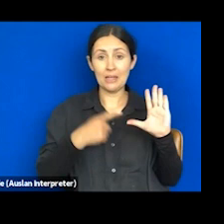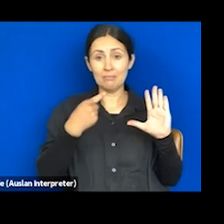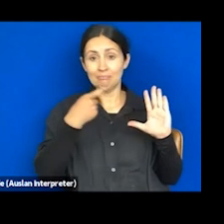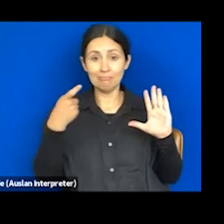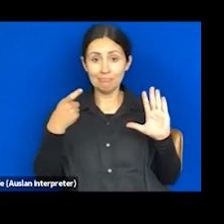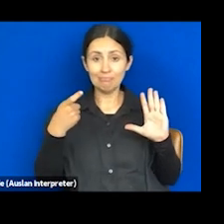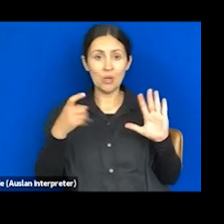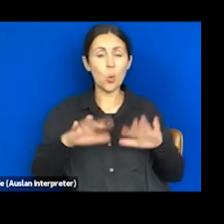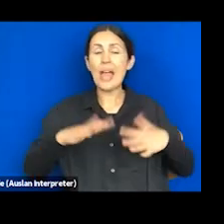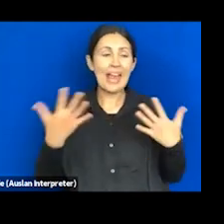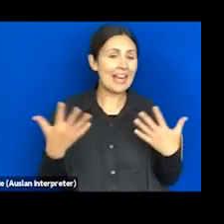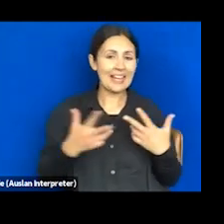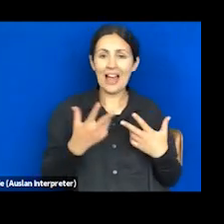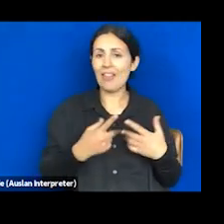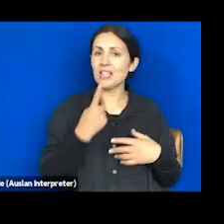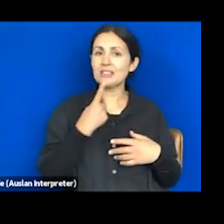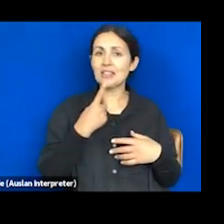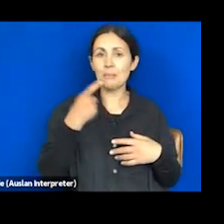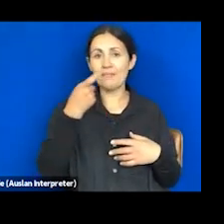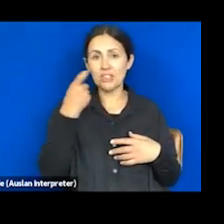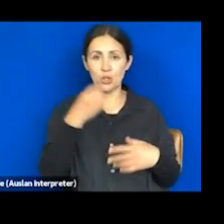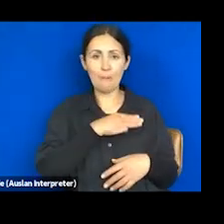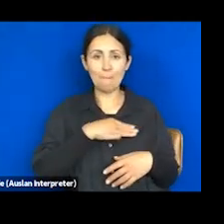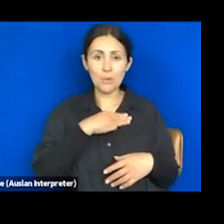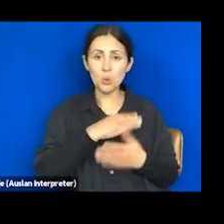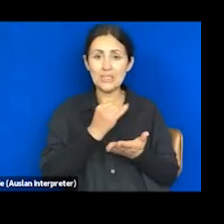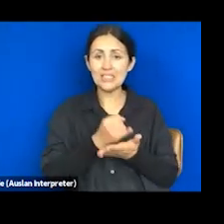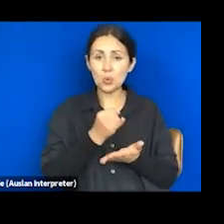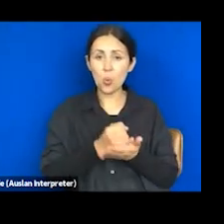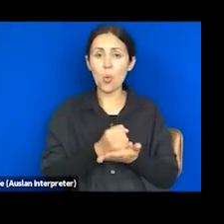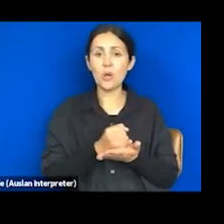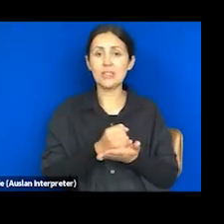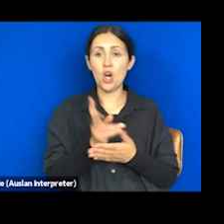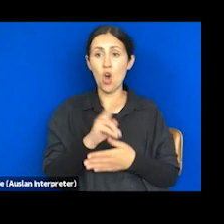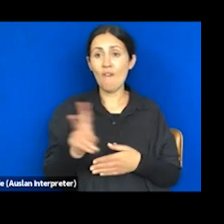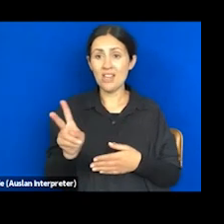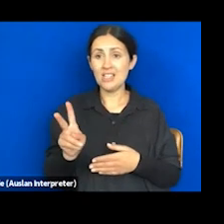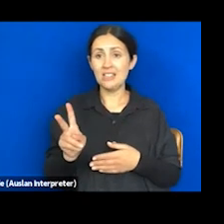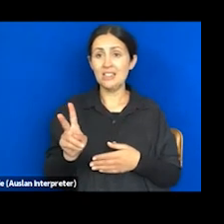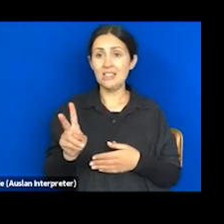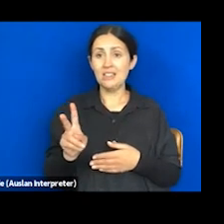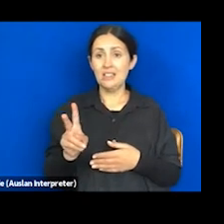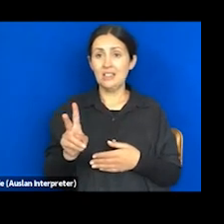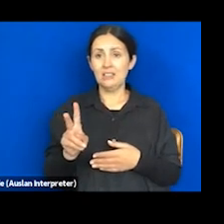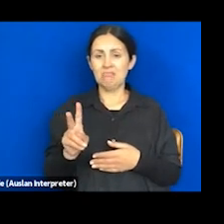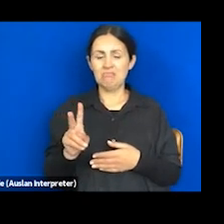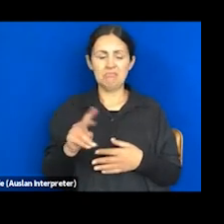any addiction or mood disorder there in the middle, often experience social